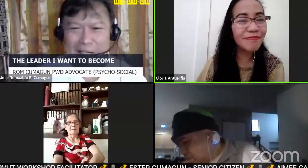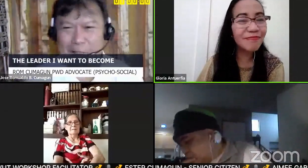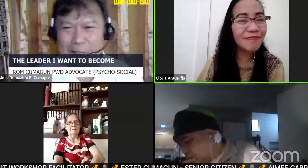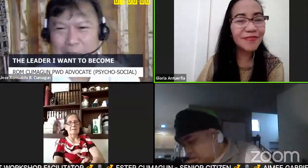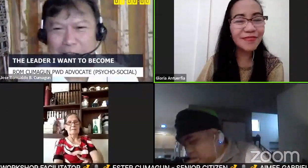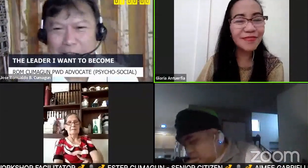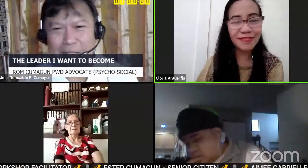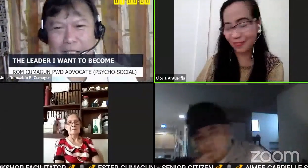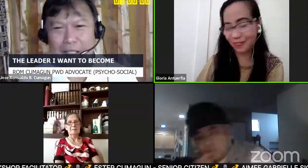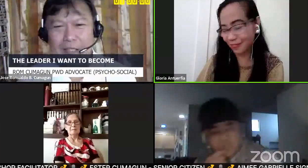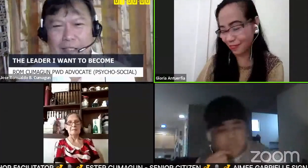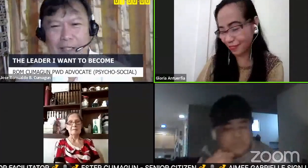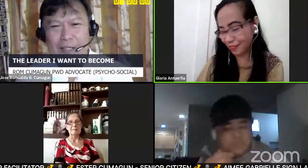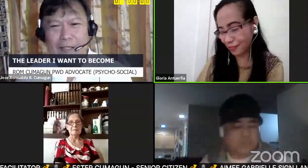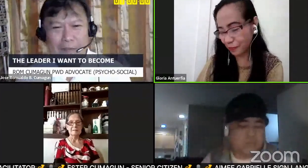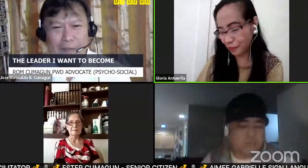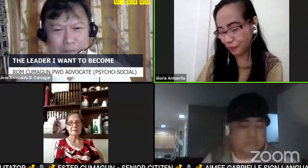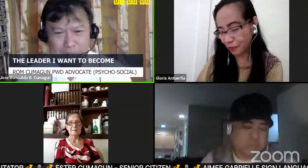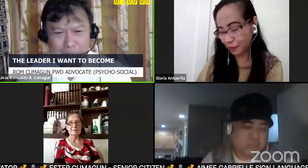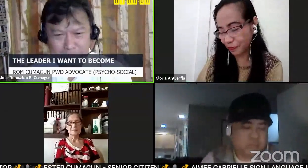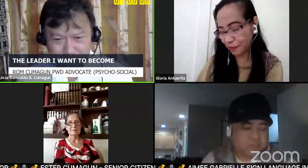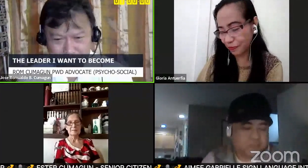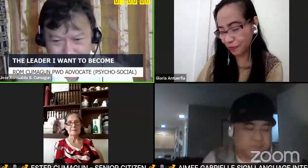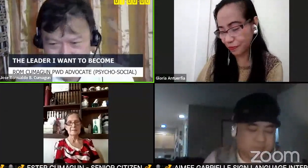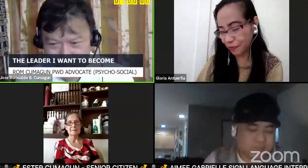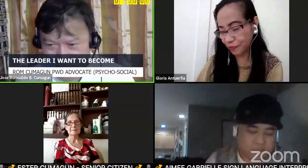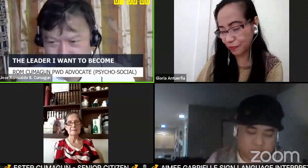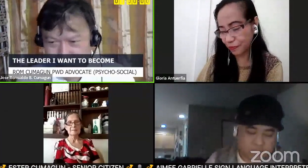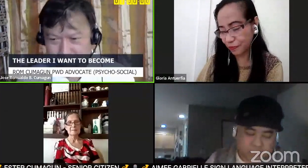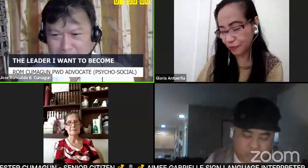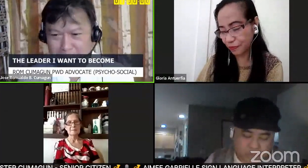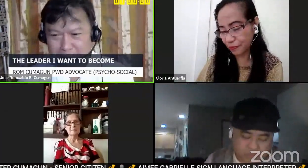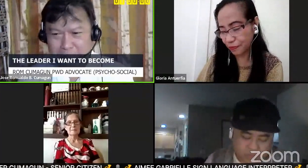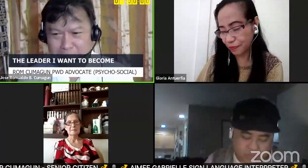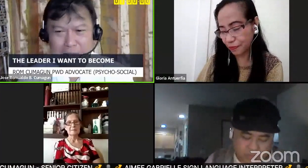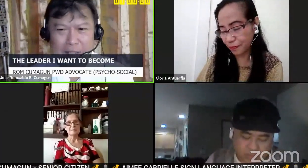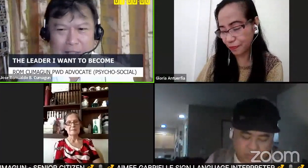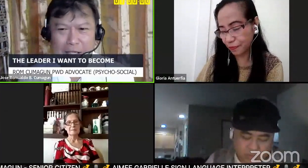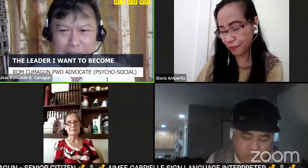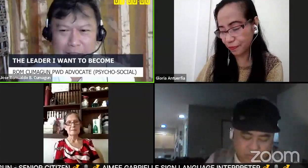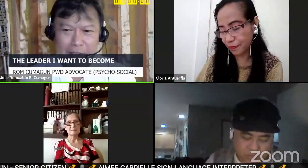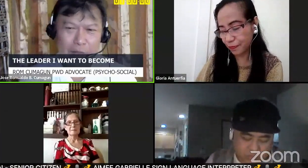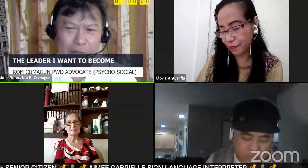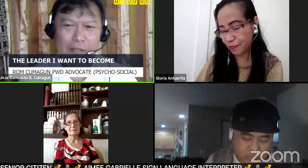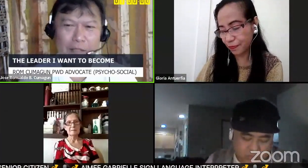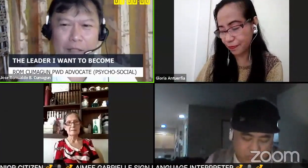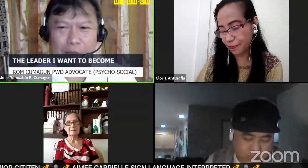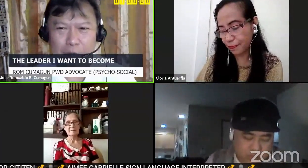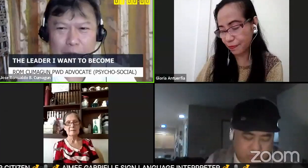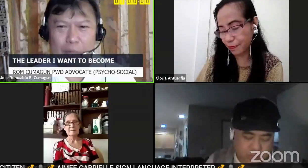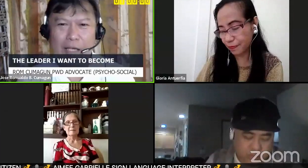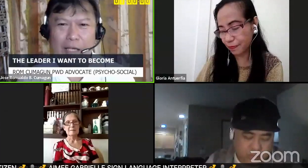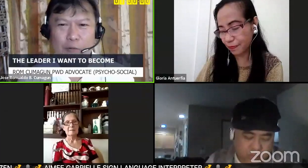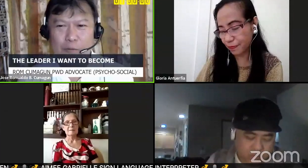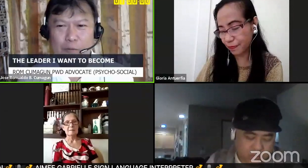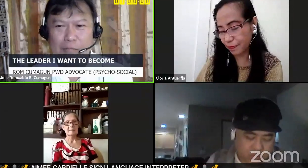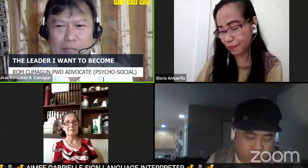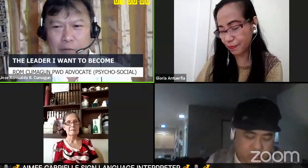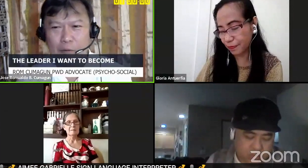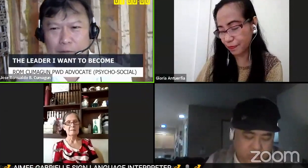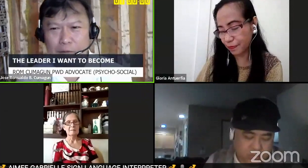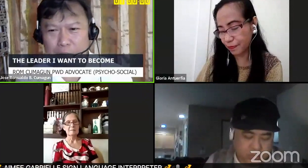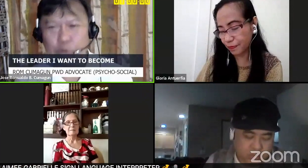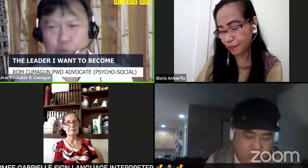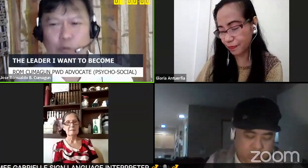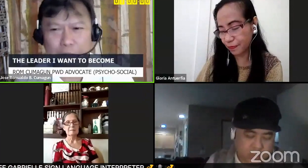Mm. The leader I want to become. Um, so please log in. You may have